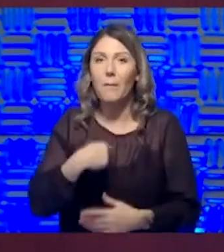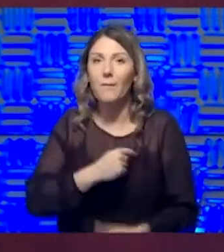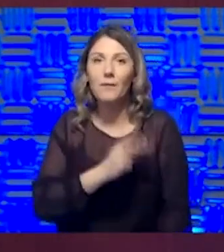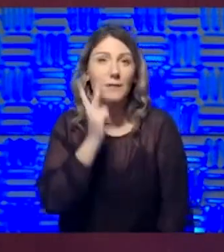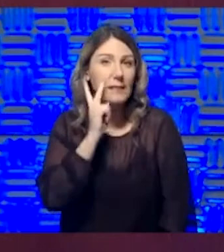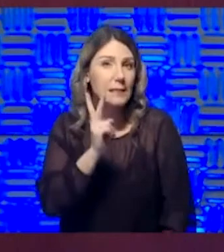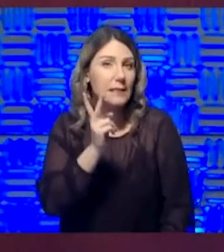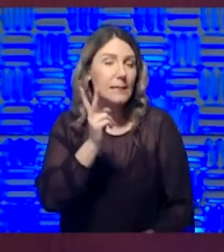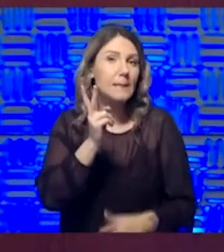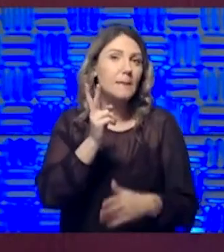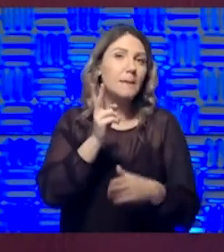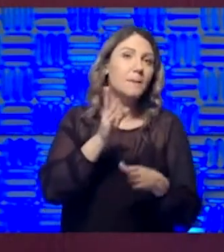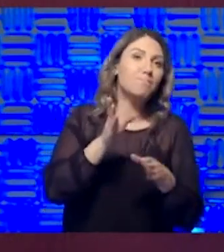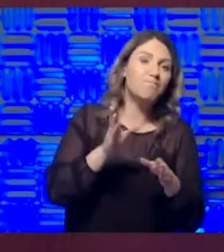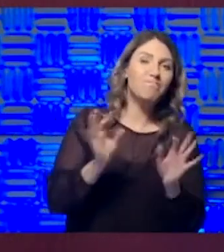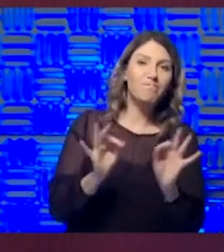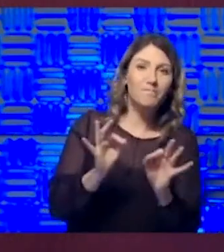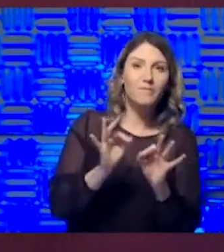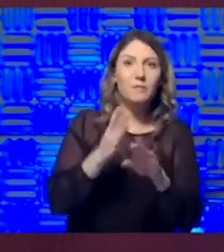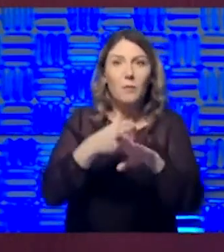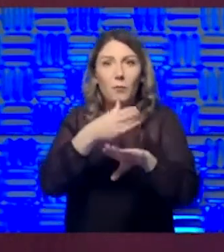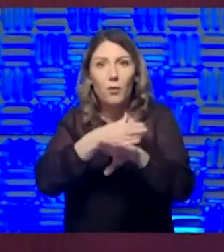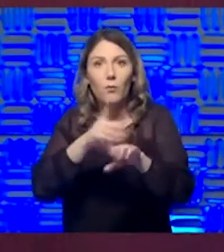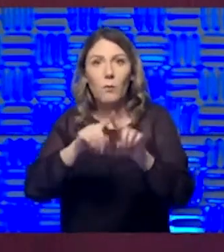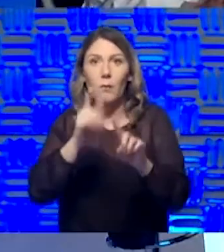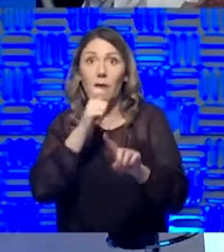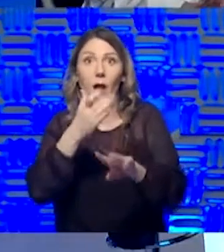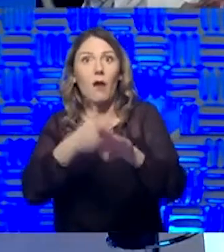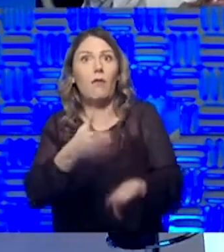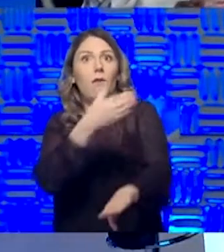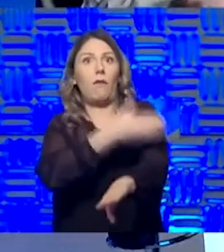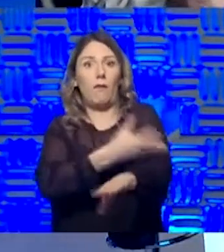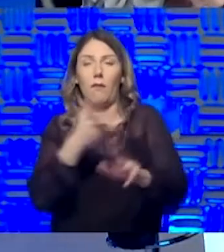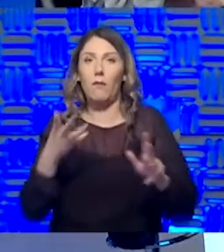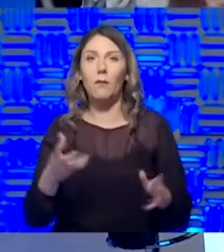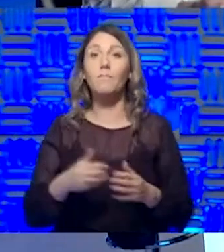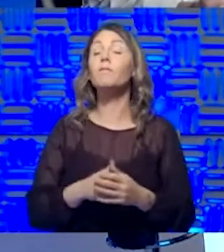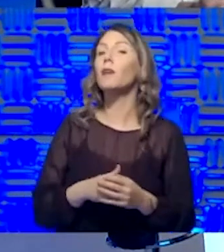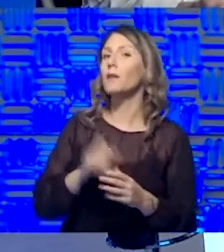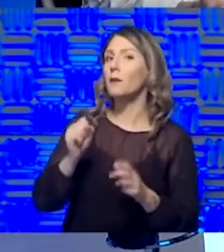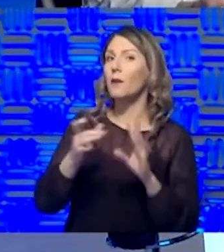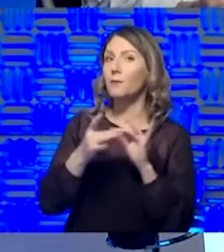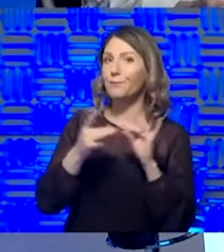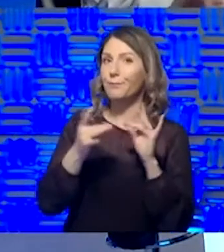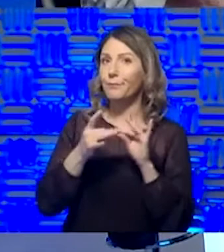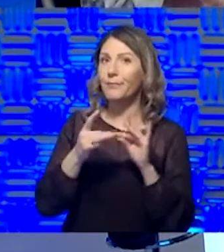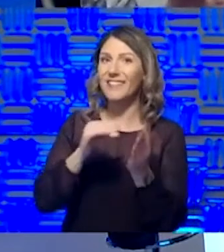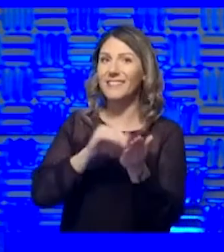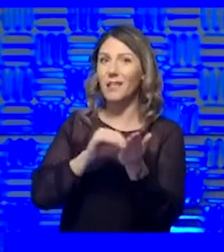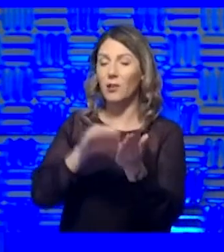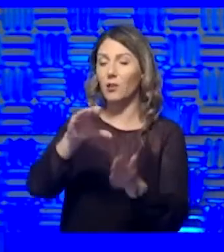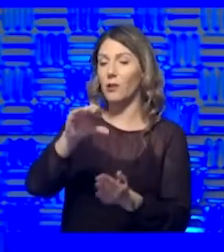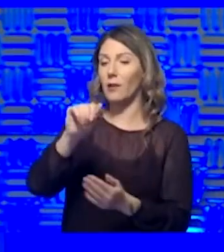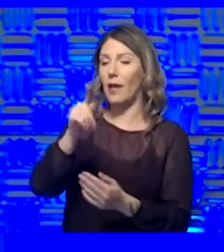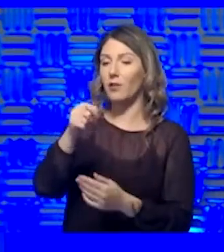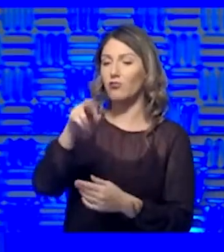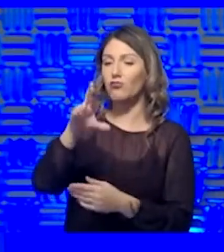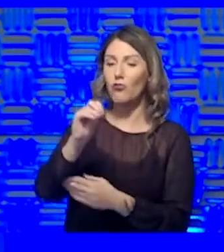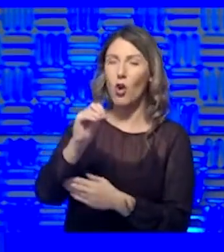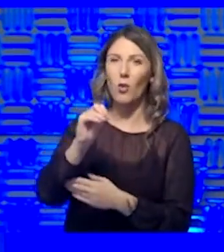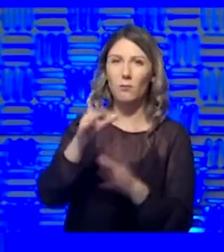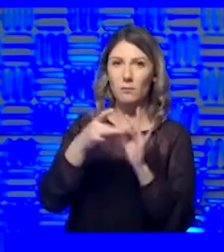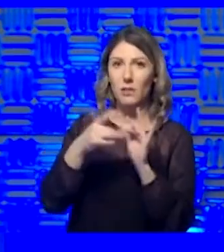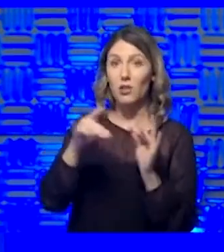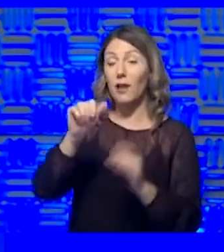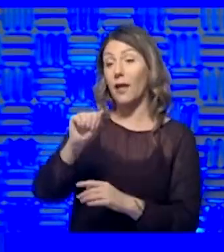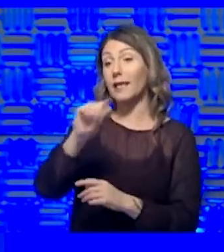small improvements, but not dramatic improvements. Yeah, Dana? Yeah, and I would like to say, you know, certainly Dr. Castro was talking about azithromycin. You know,